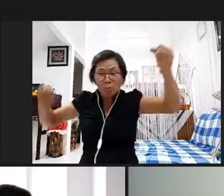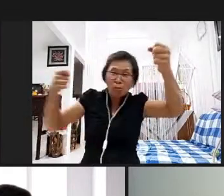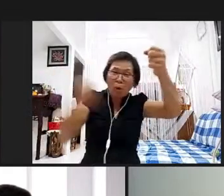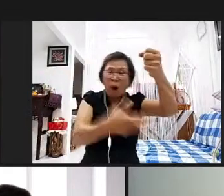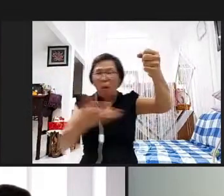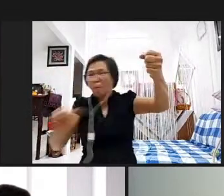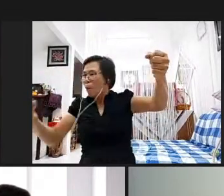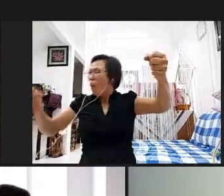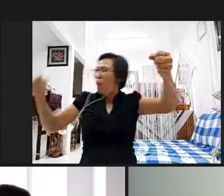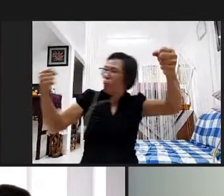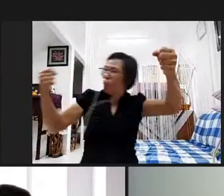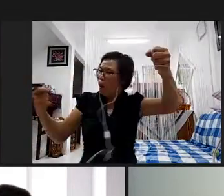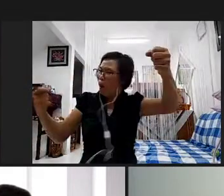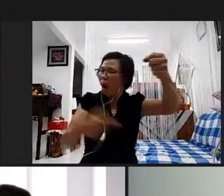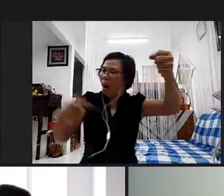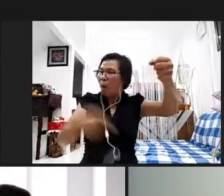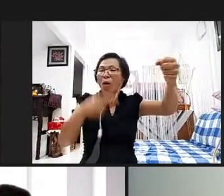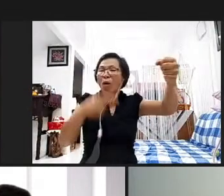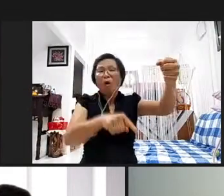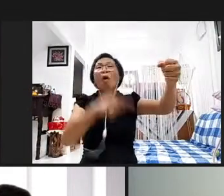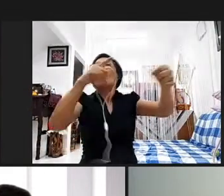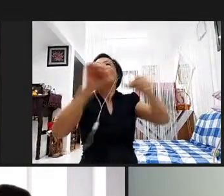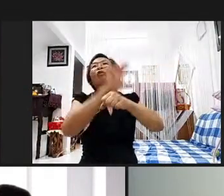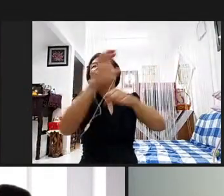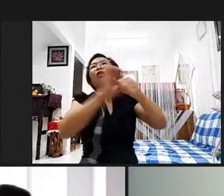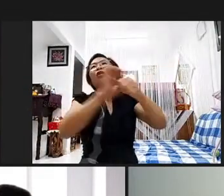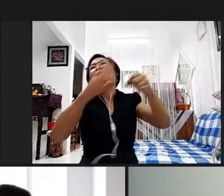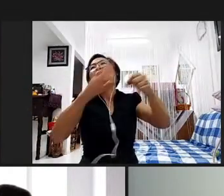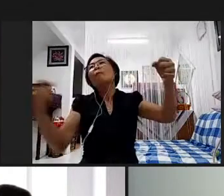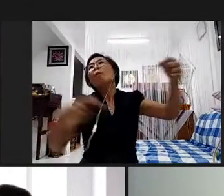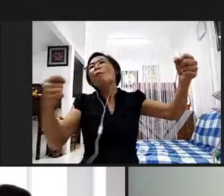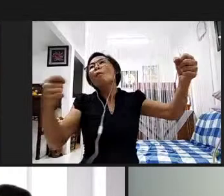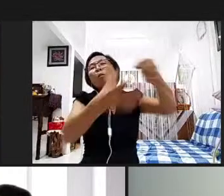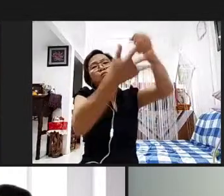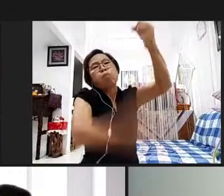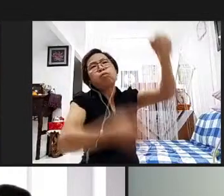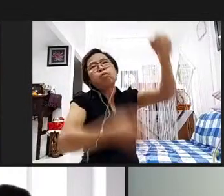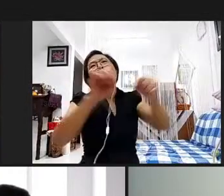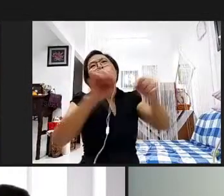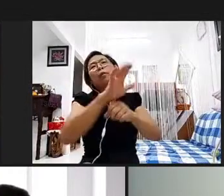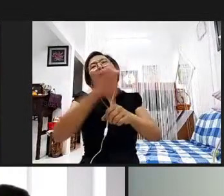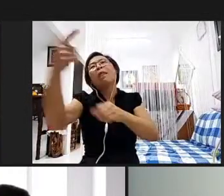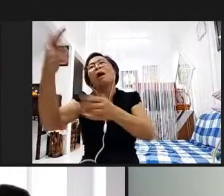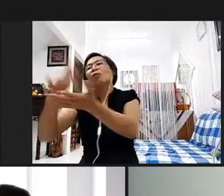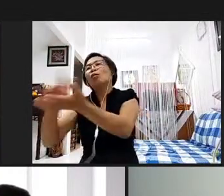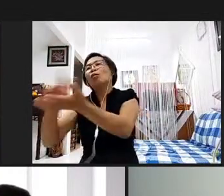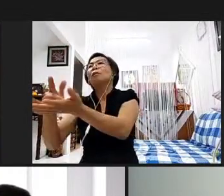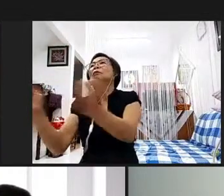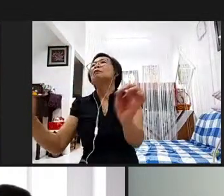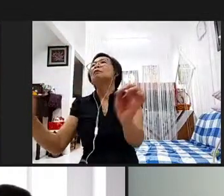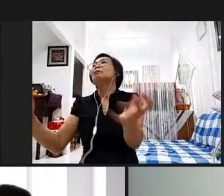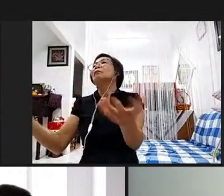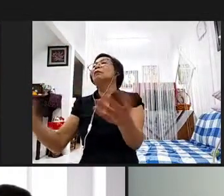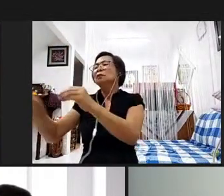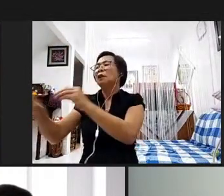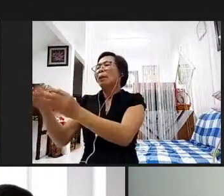COVID. So every other medication is no extra budget, cut.